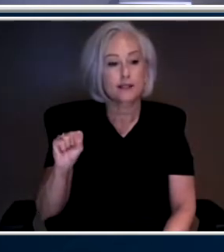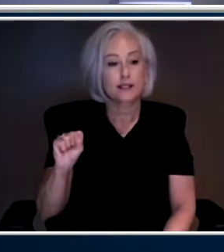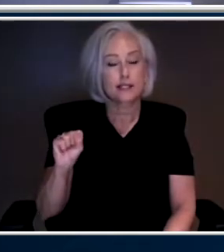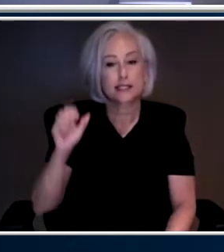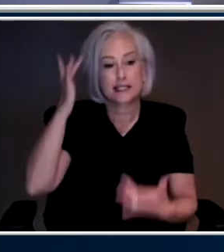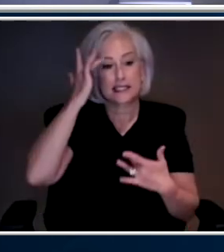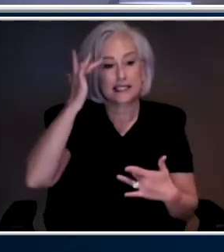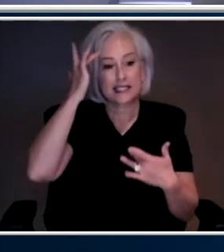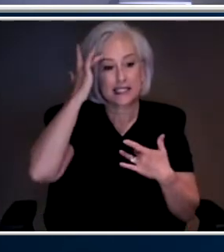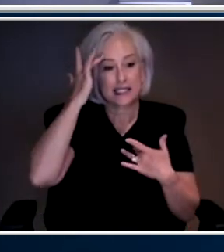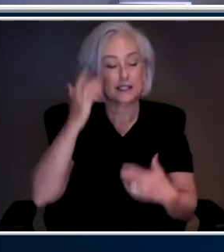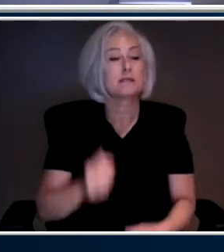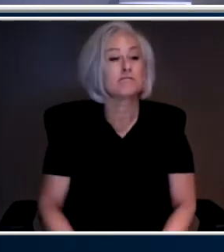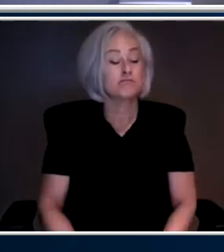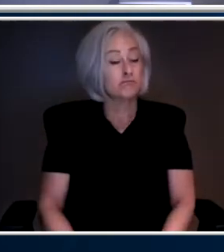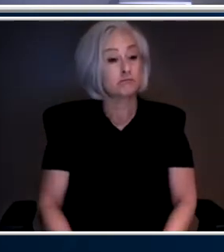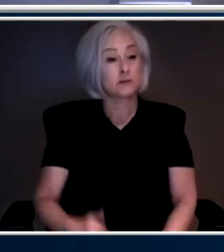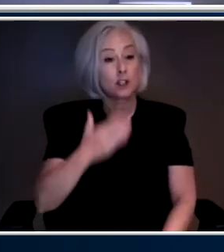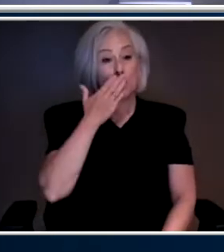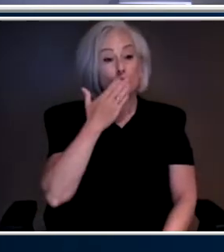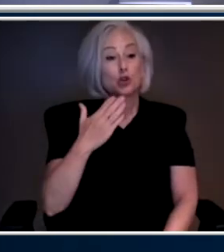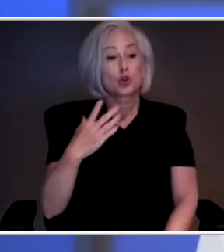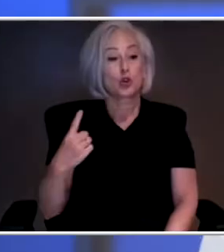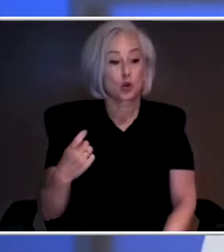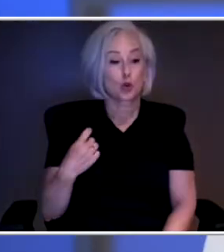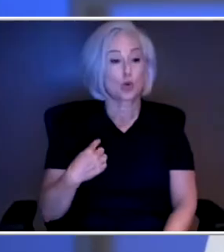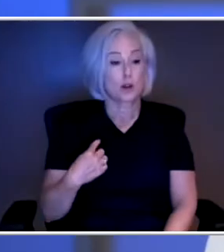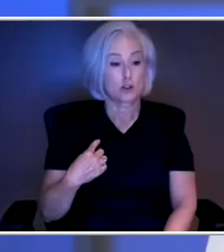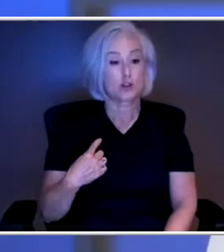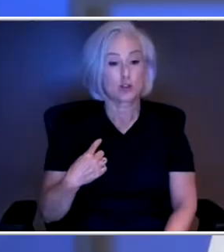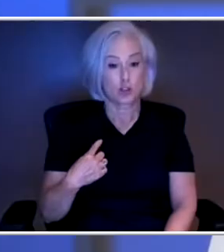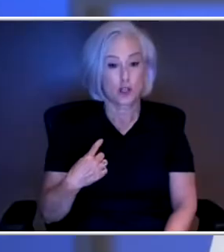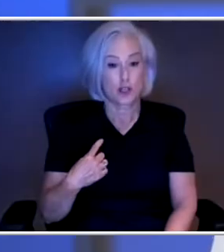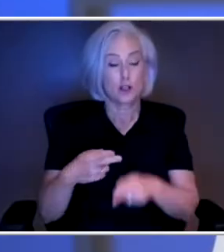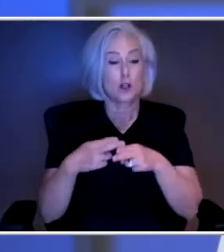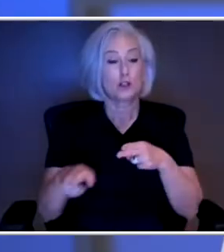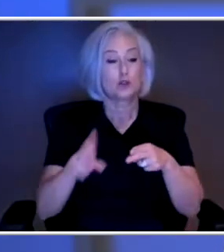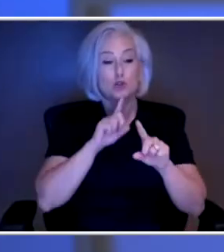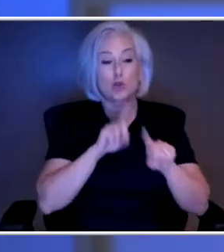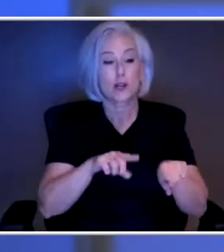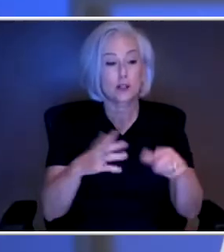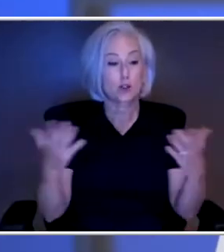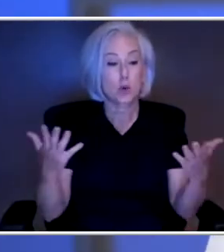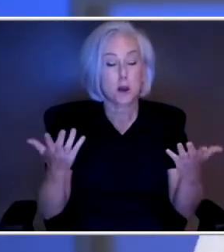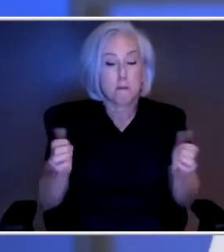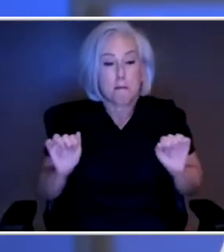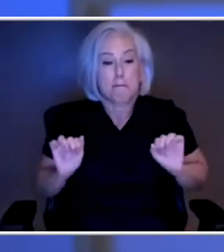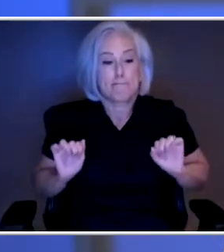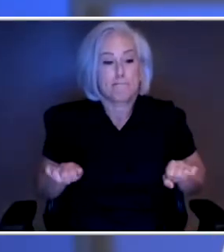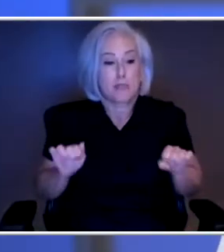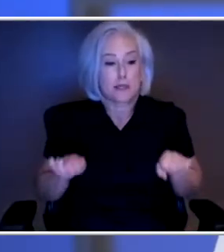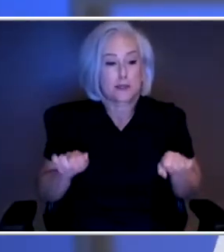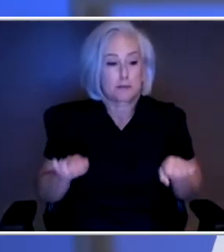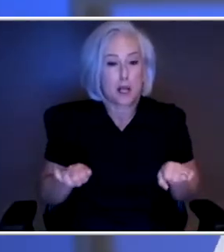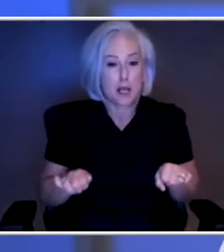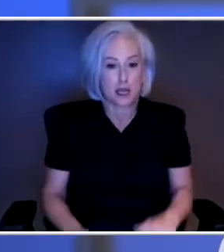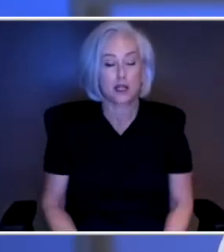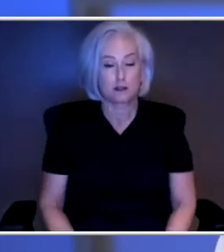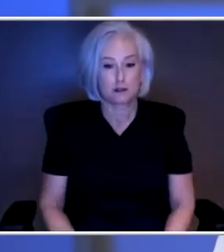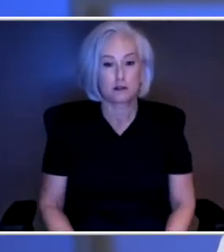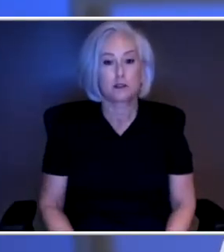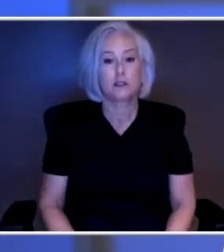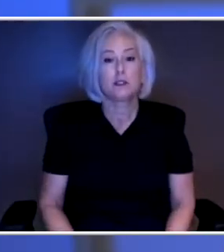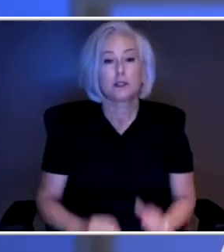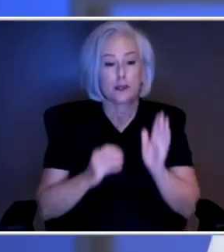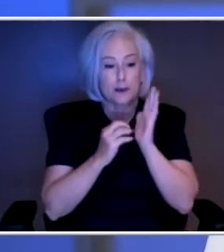That's a great question, and the short answer to that is it's possible. So there's a small set of nodules called